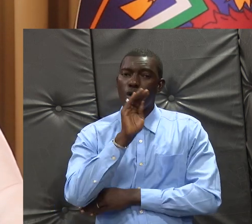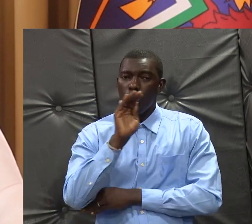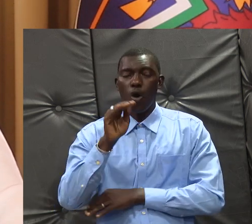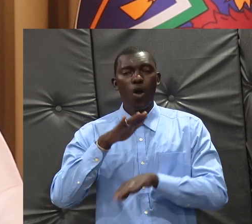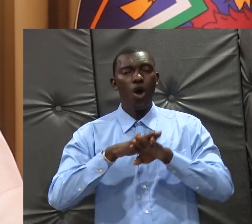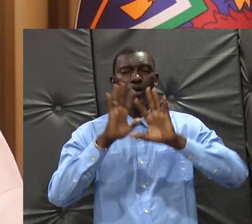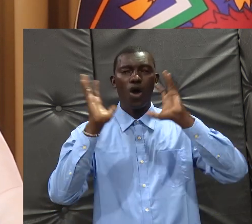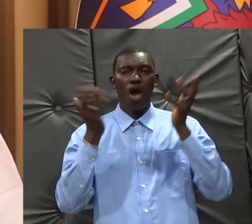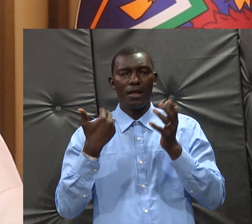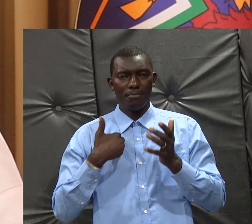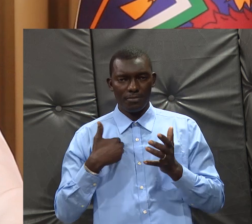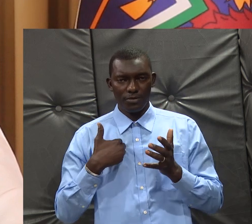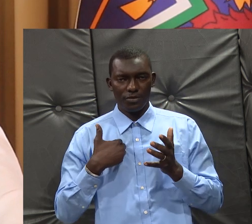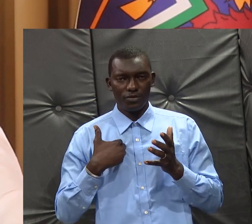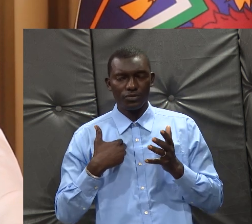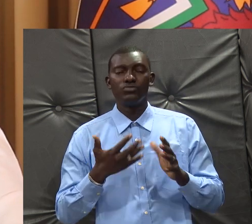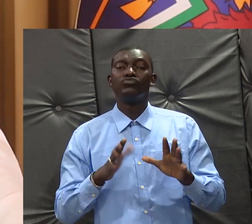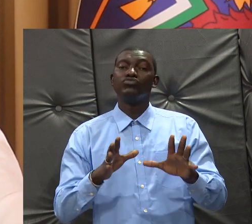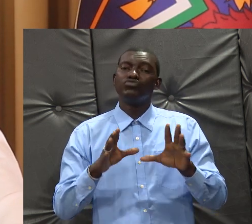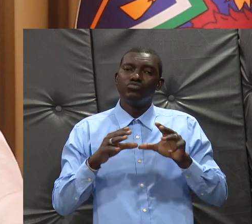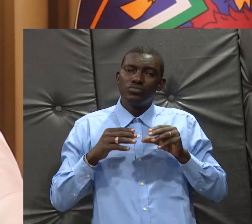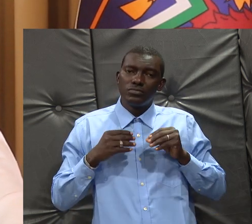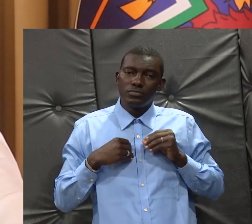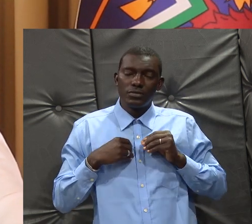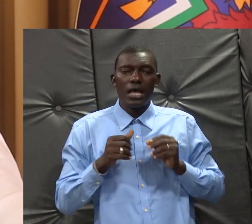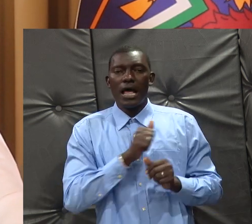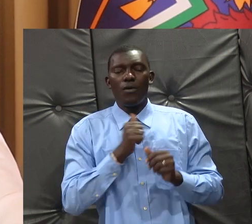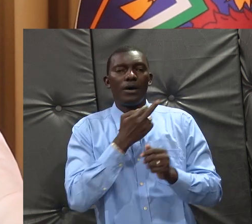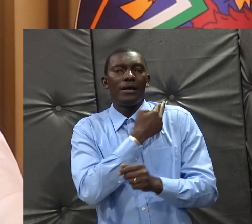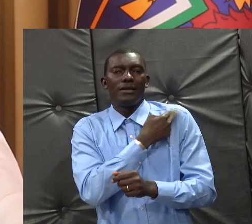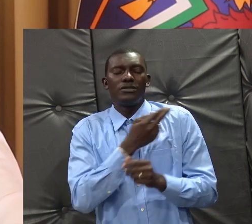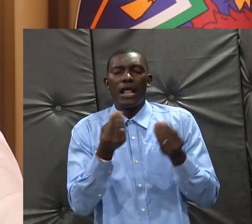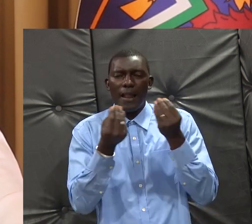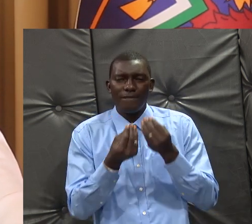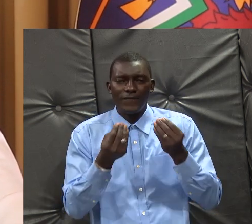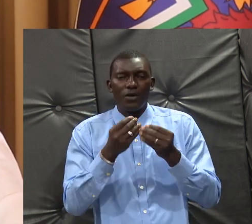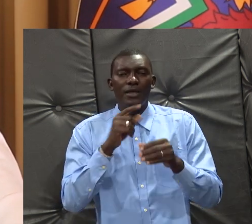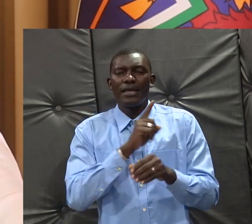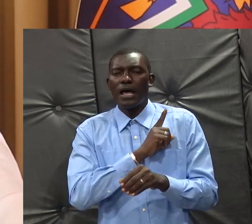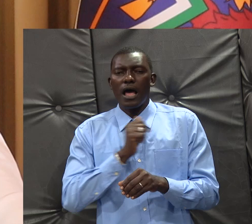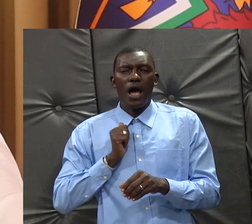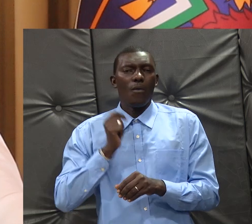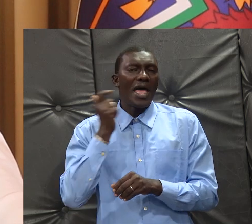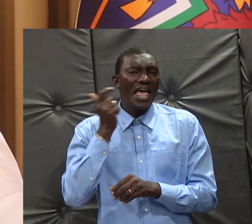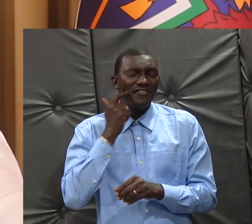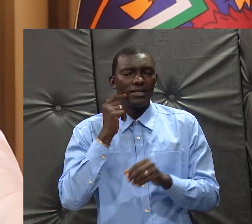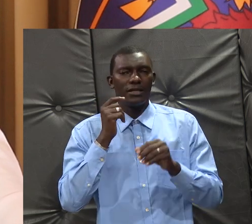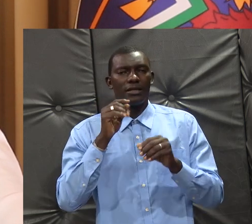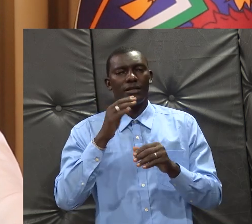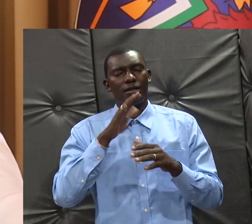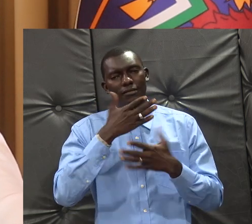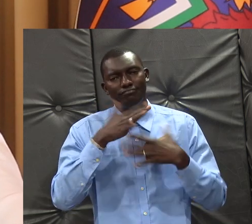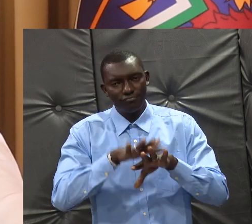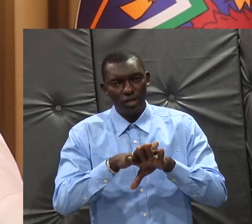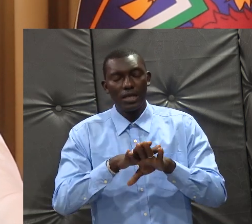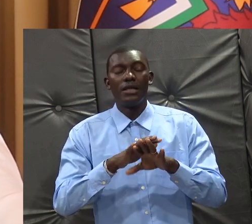I call on all to ingrain our religious values in our daily interactions, but be